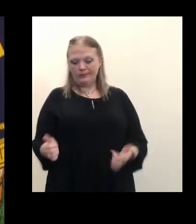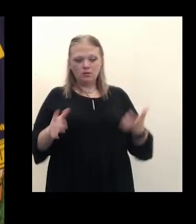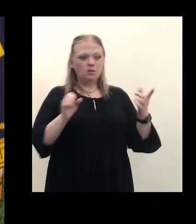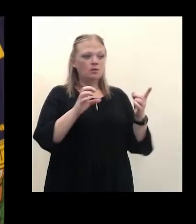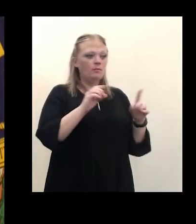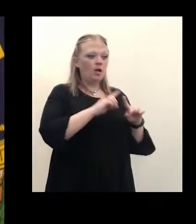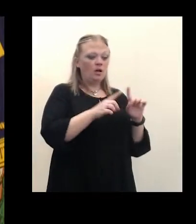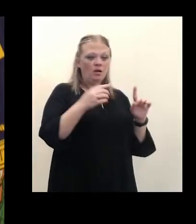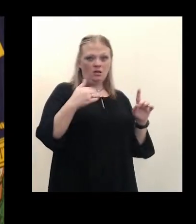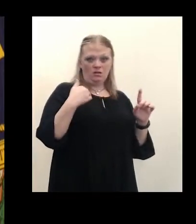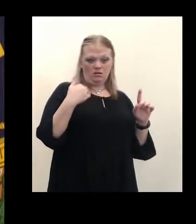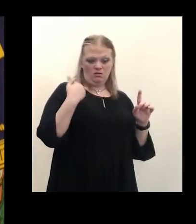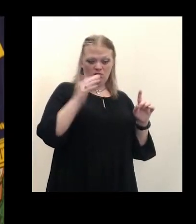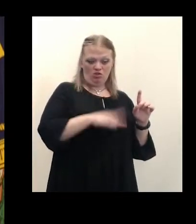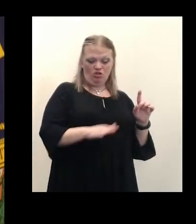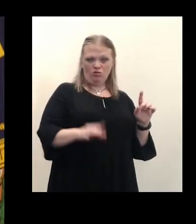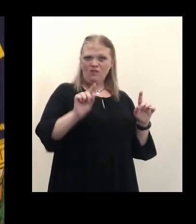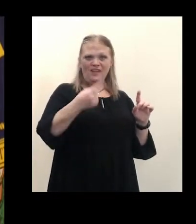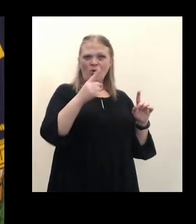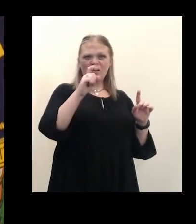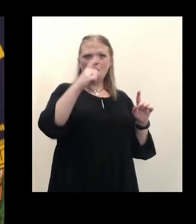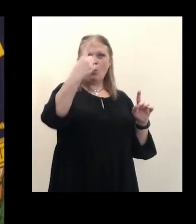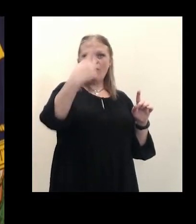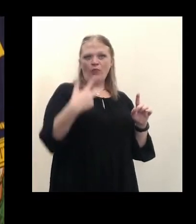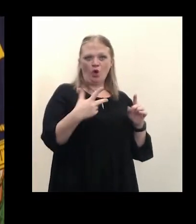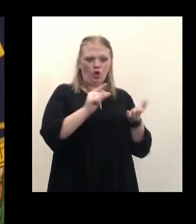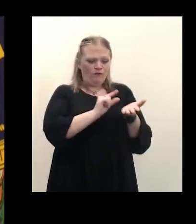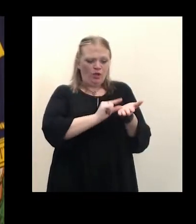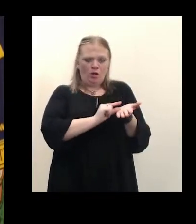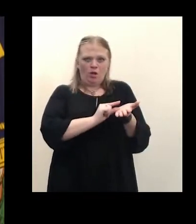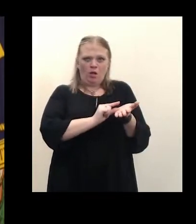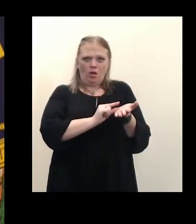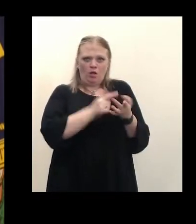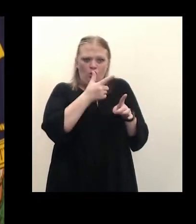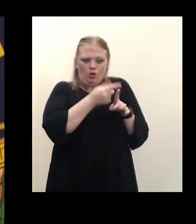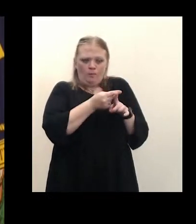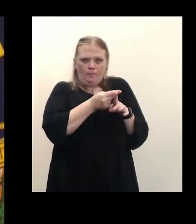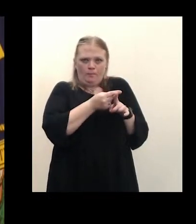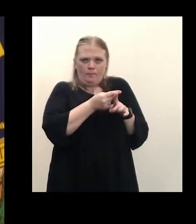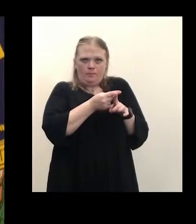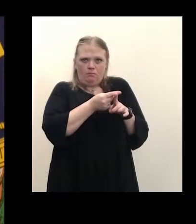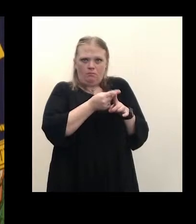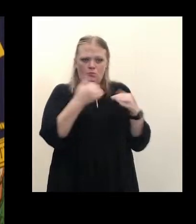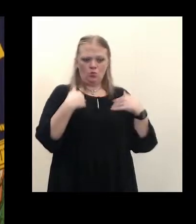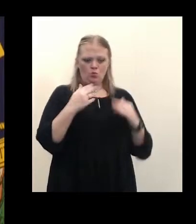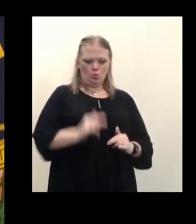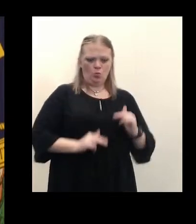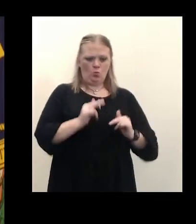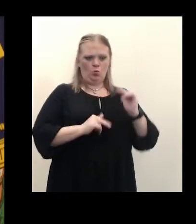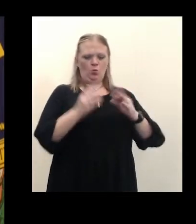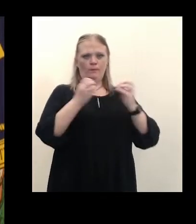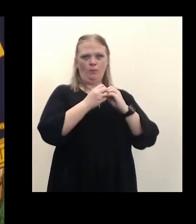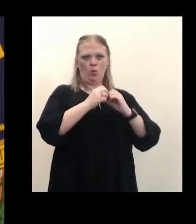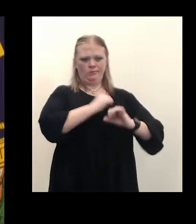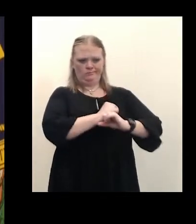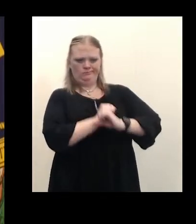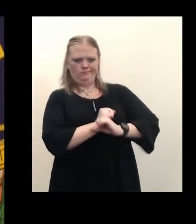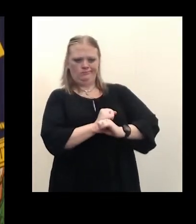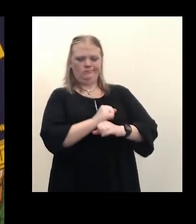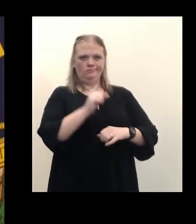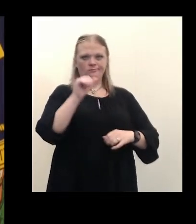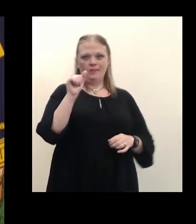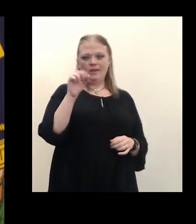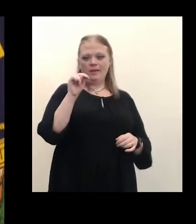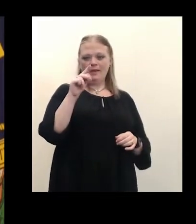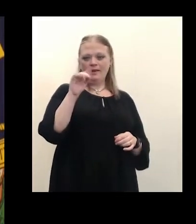of vaccine to have even a more robust antibody response compared to the adult trials.